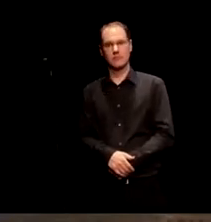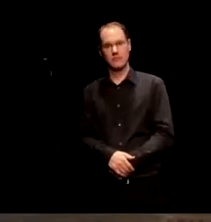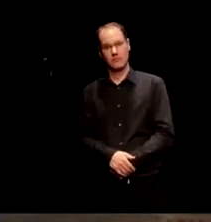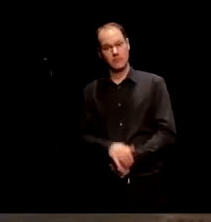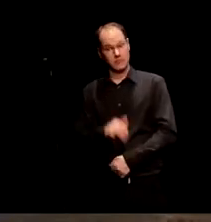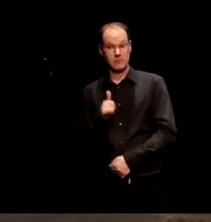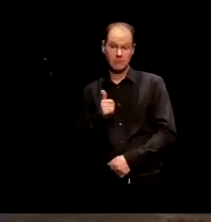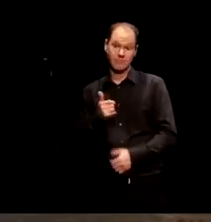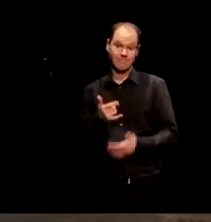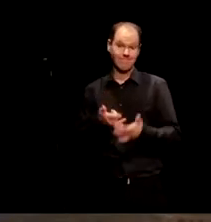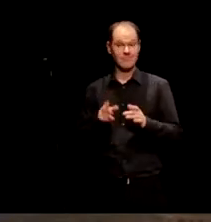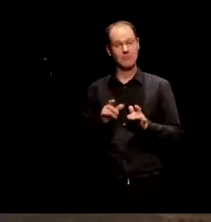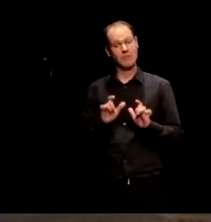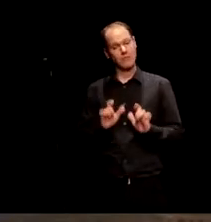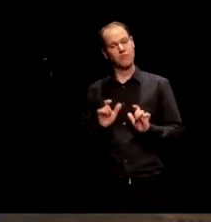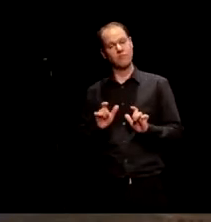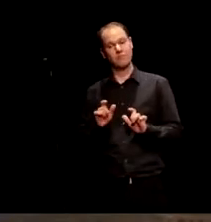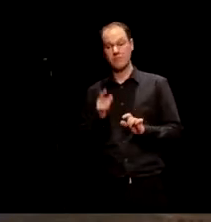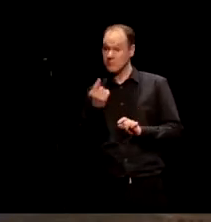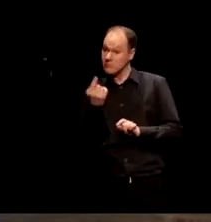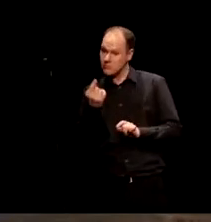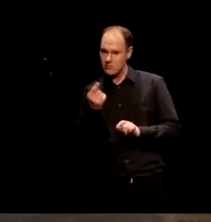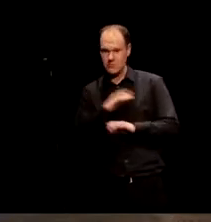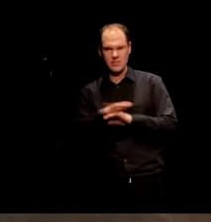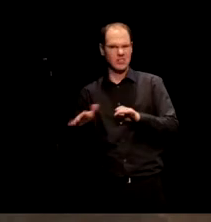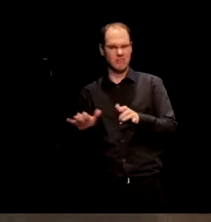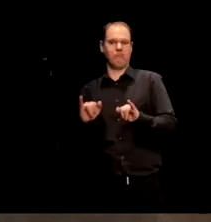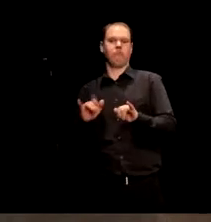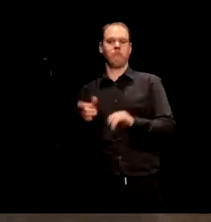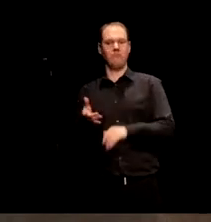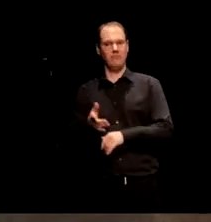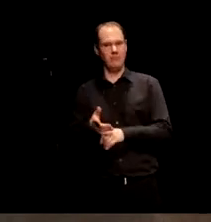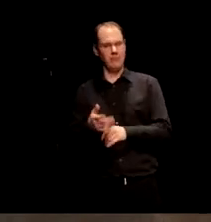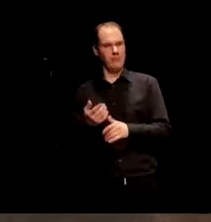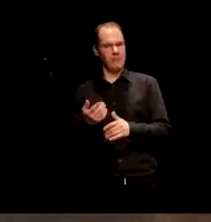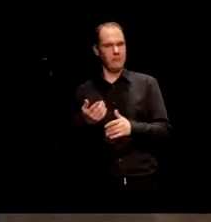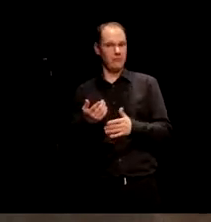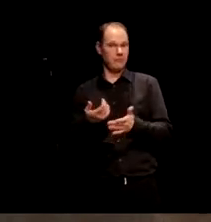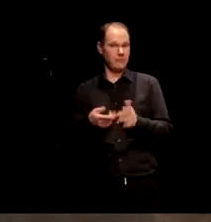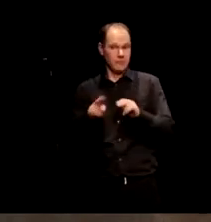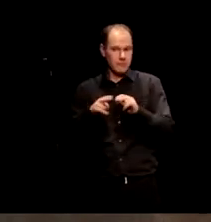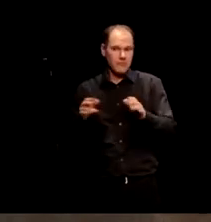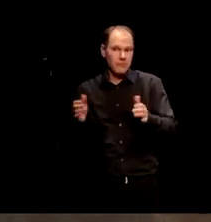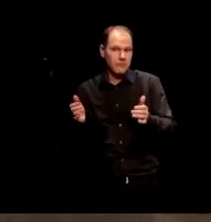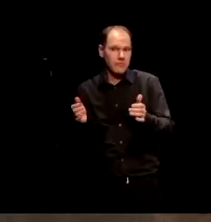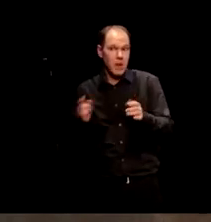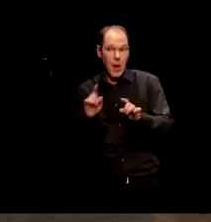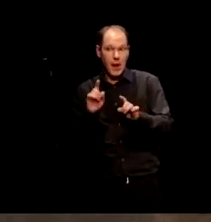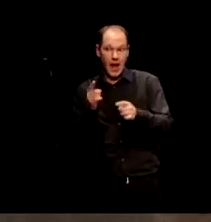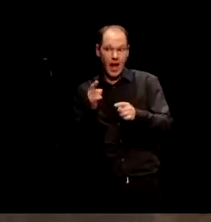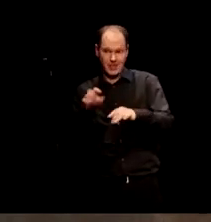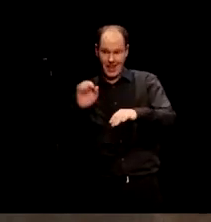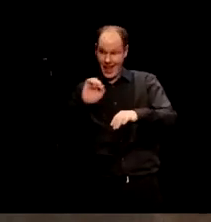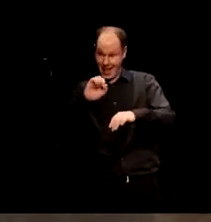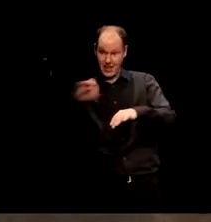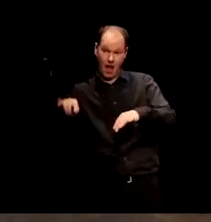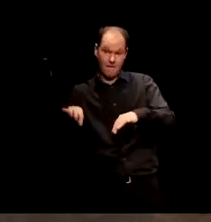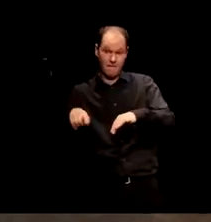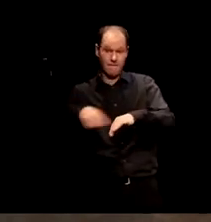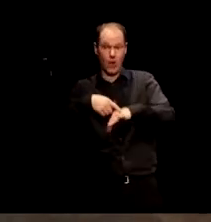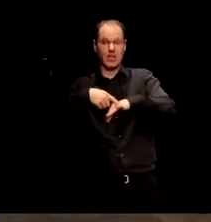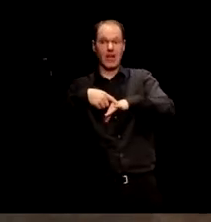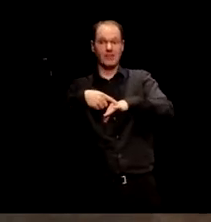It would be some comfort to me to know that he was not such a cad. Surely he can't be in love with his fiancée,